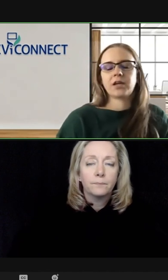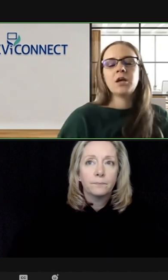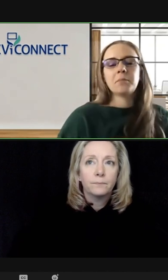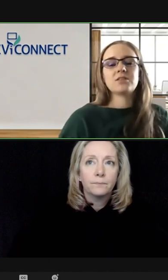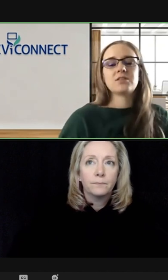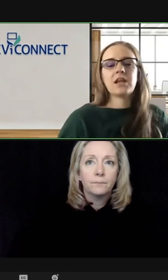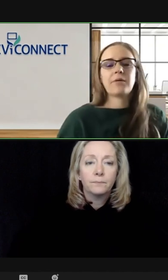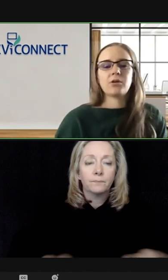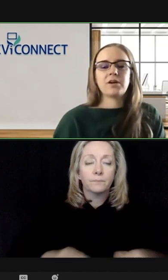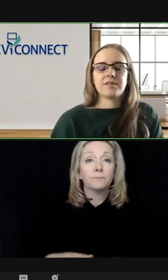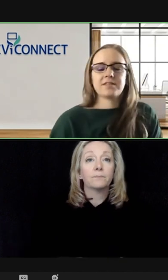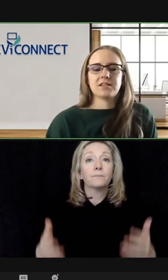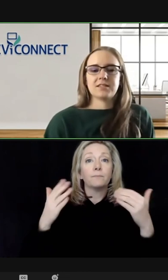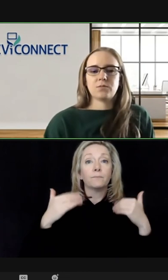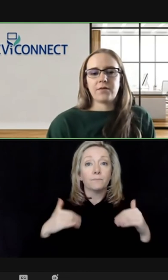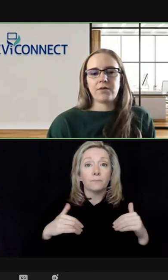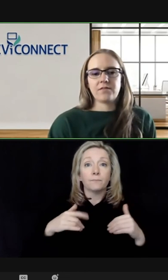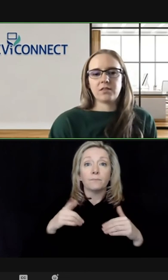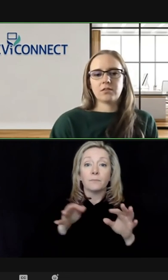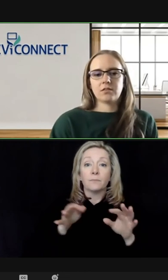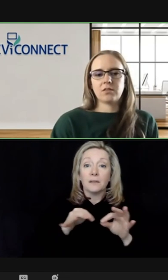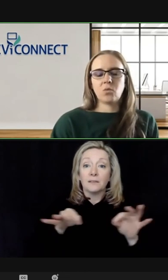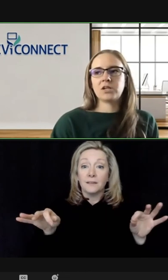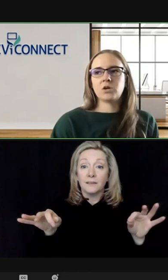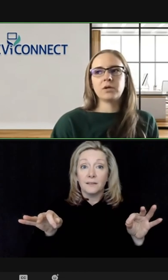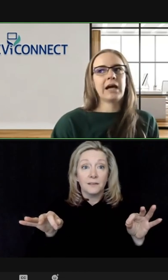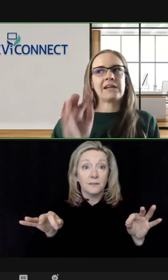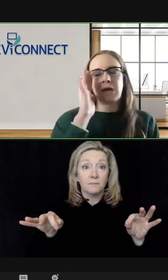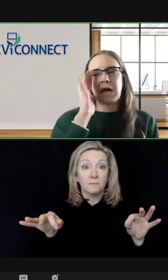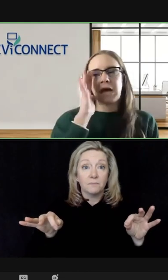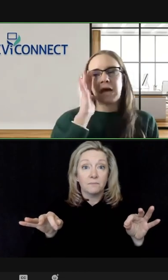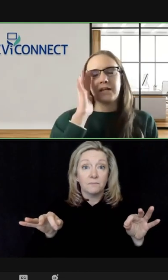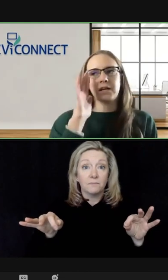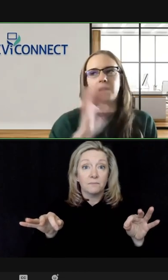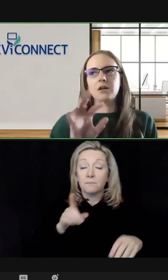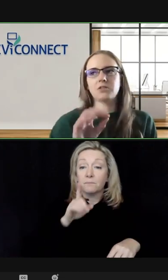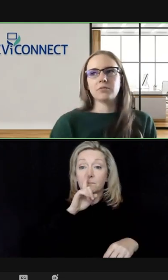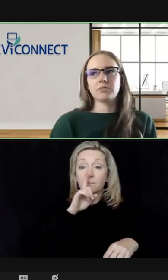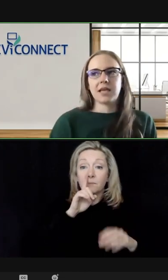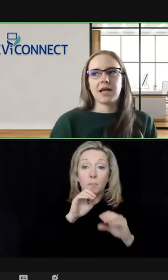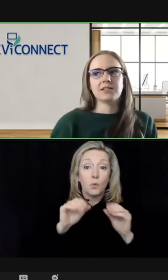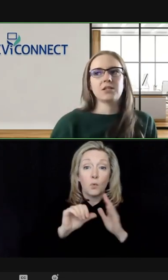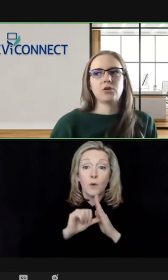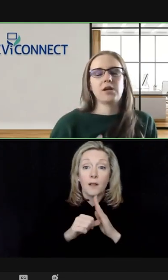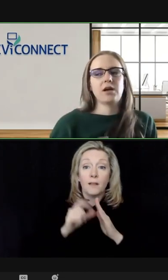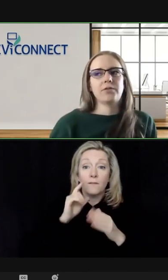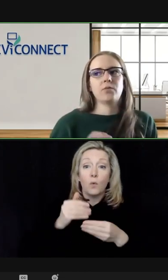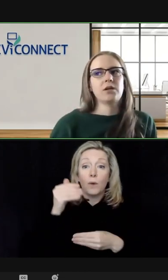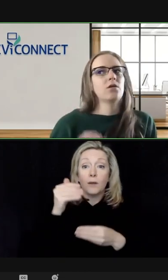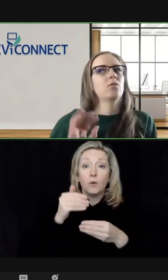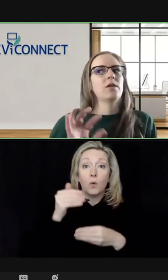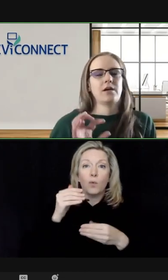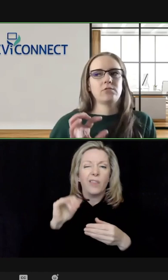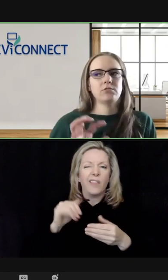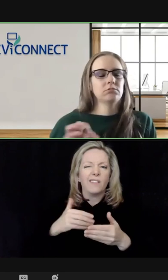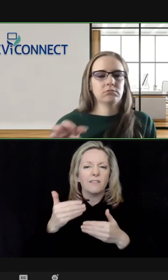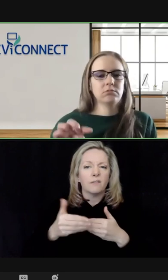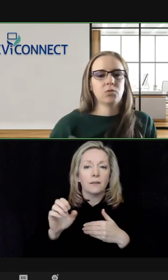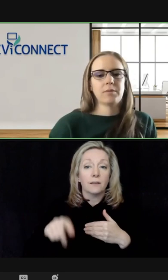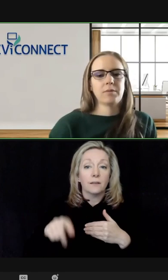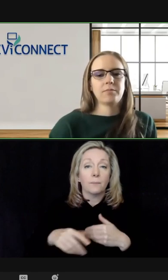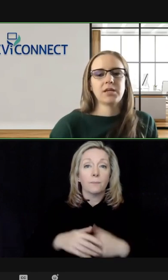stop the recording. But so then now it would go into the sentences without even, window would not even be highlighted at all. So it would say, I see a tree out the window